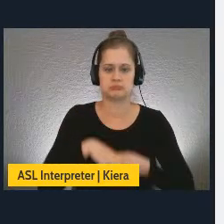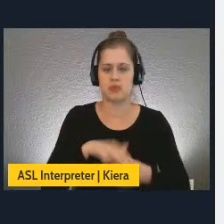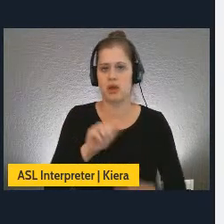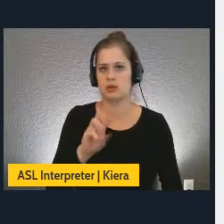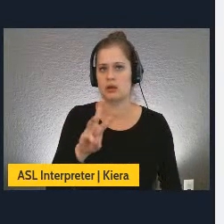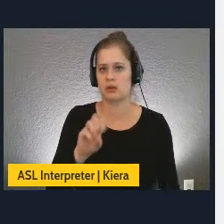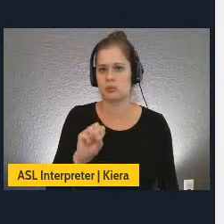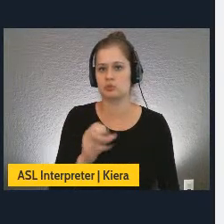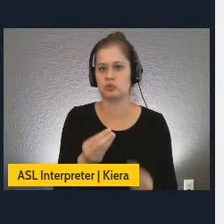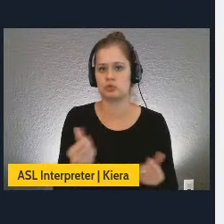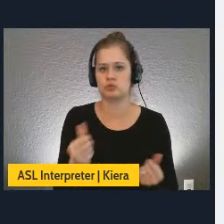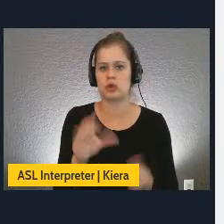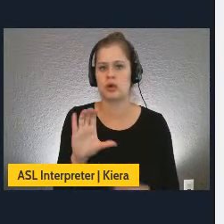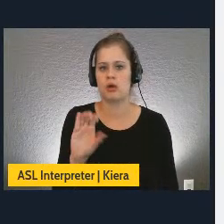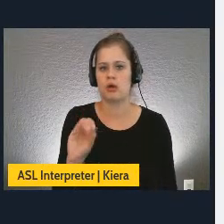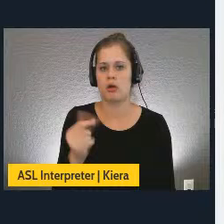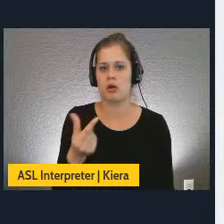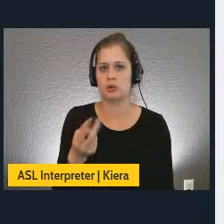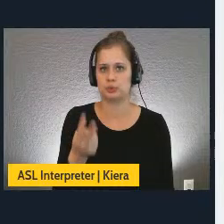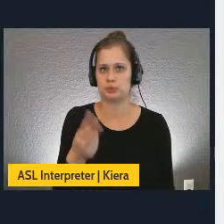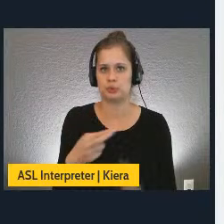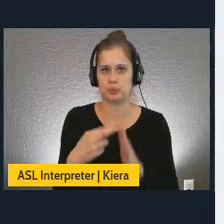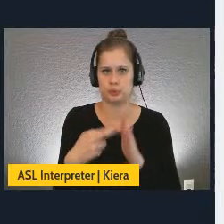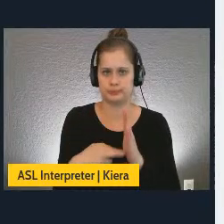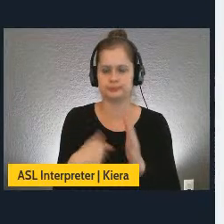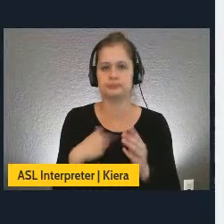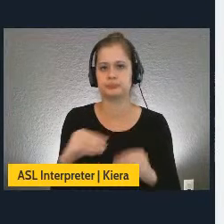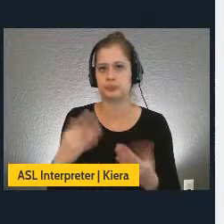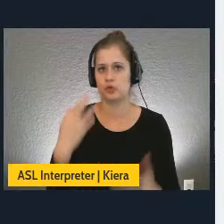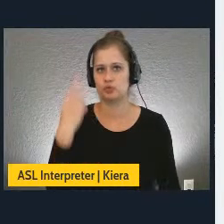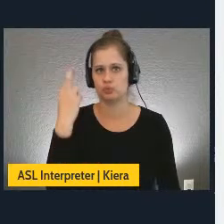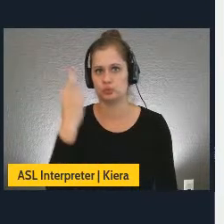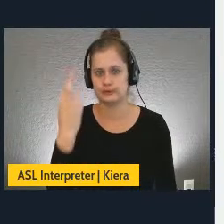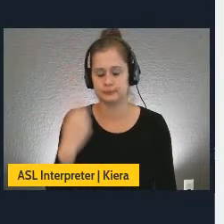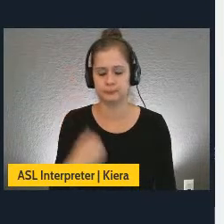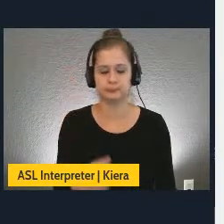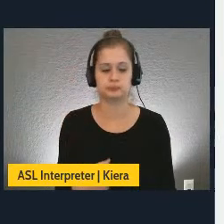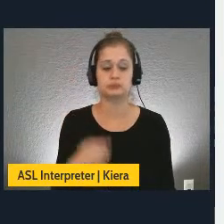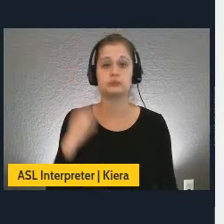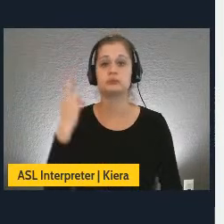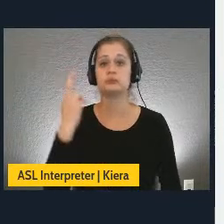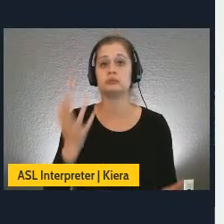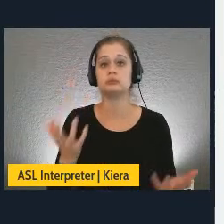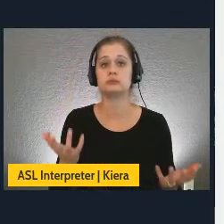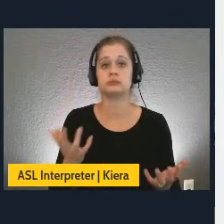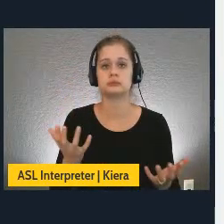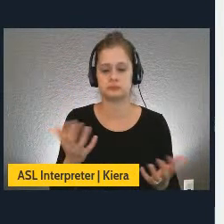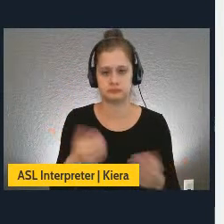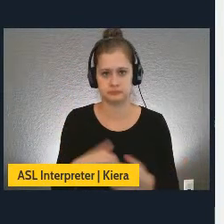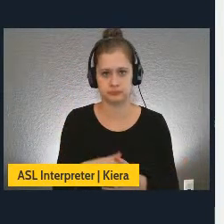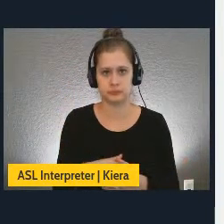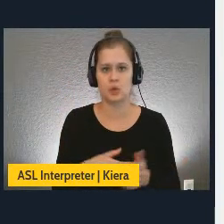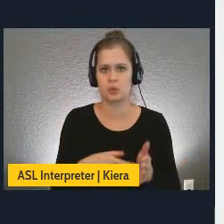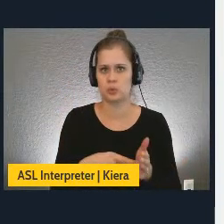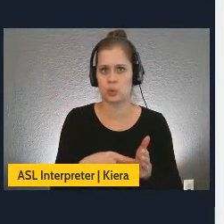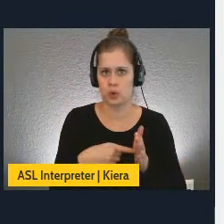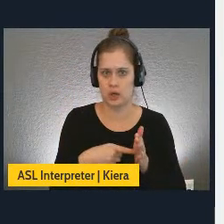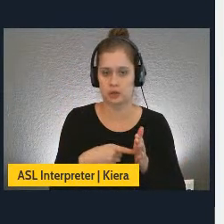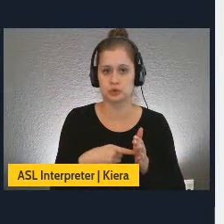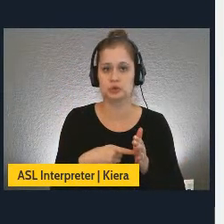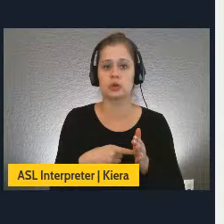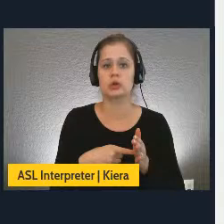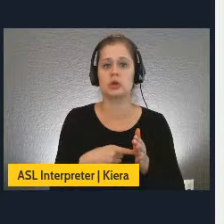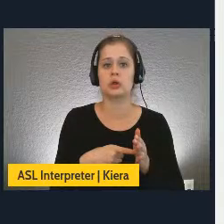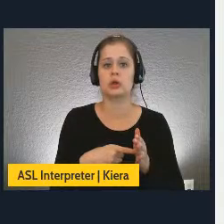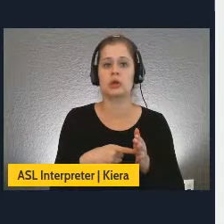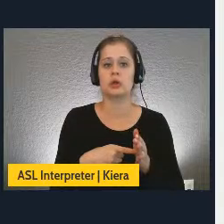rule, and I've provided a reason for that. The reason is required, but in this case, the reason was I wanted